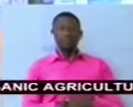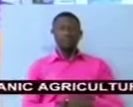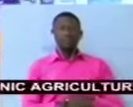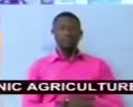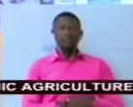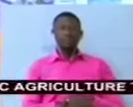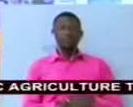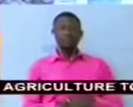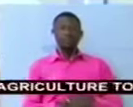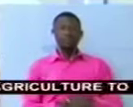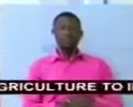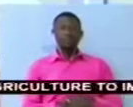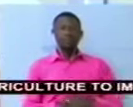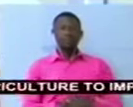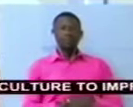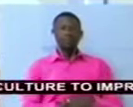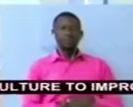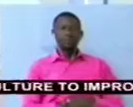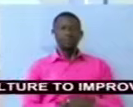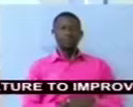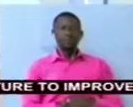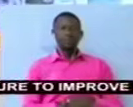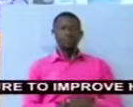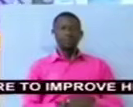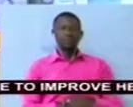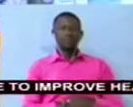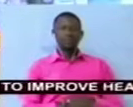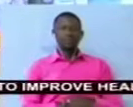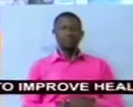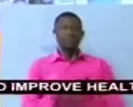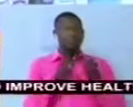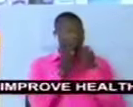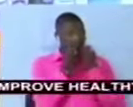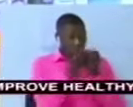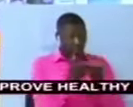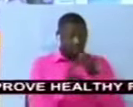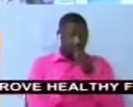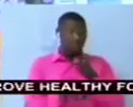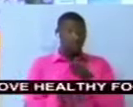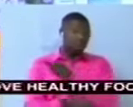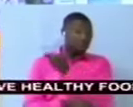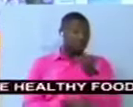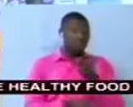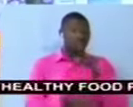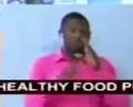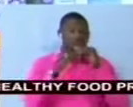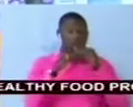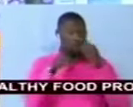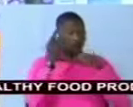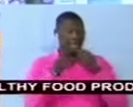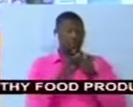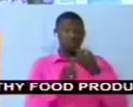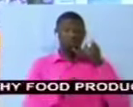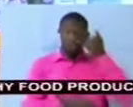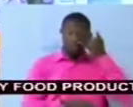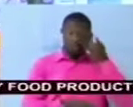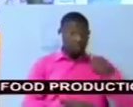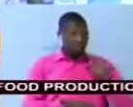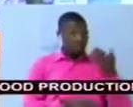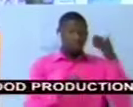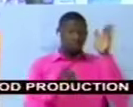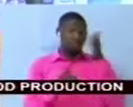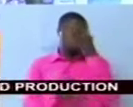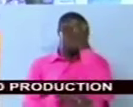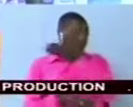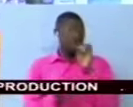way jotna di information demal nga set len. I told him that they were talking about drug, though I didn't go there, but they are talking